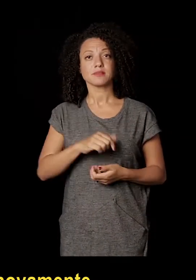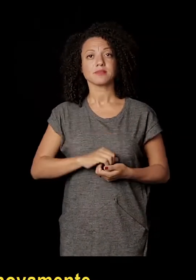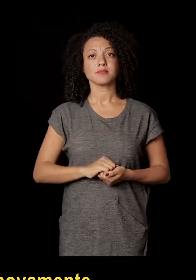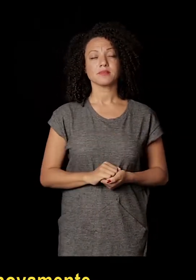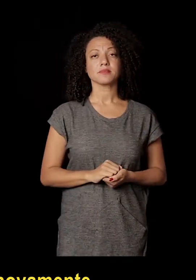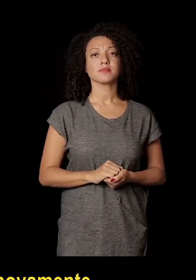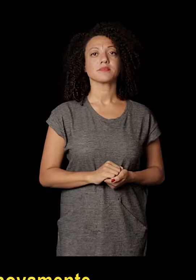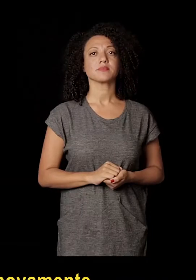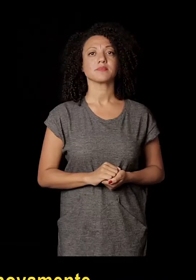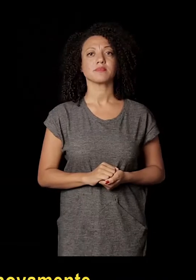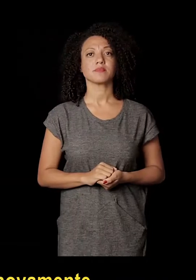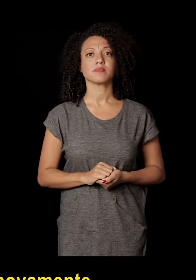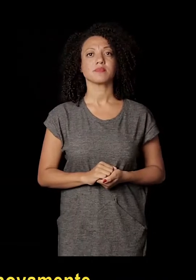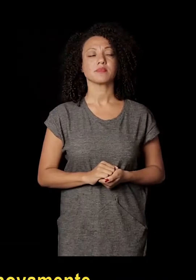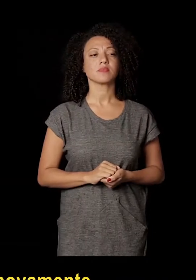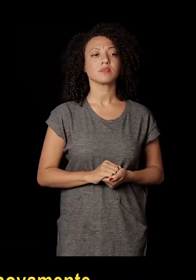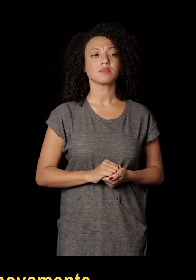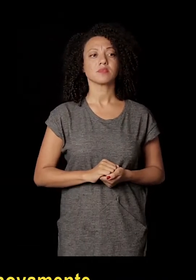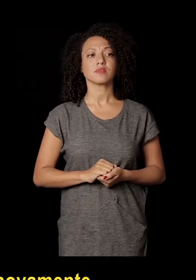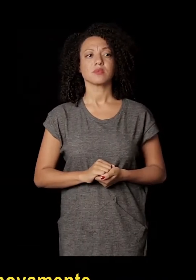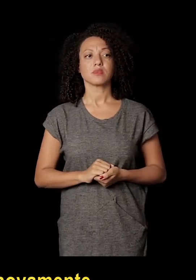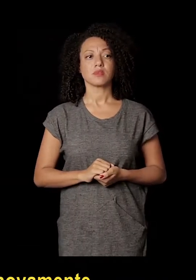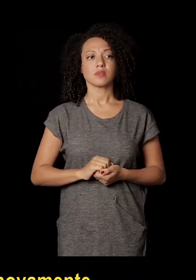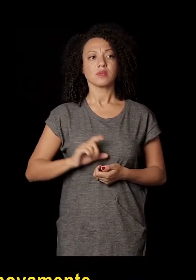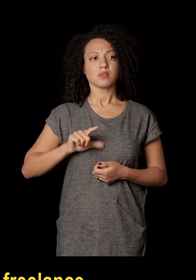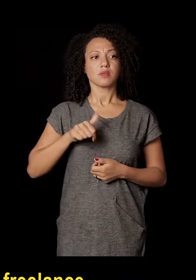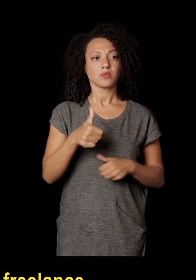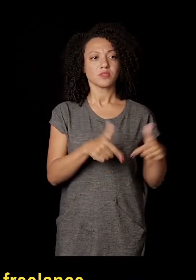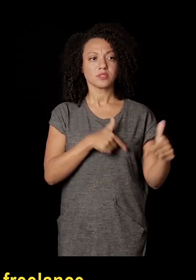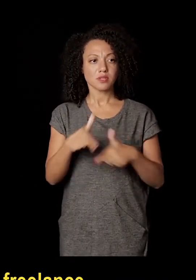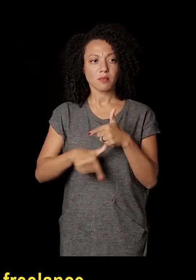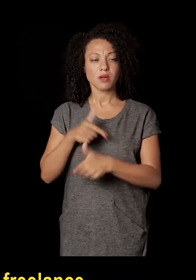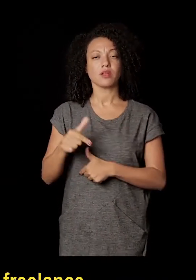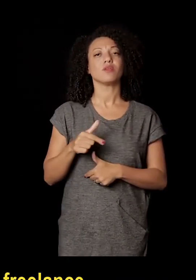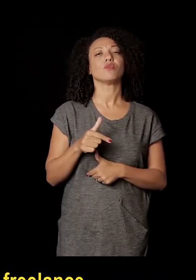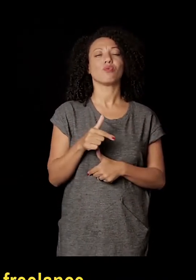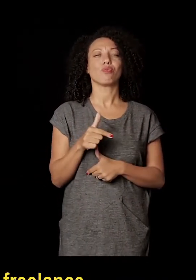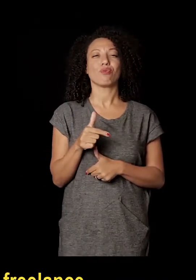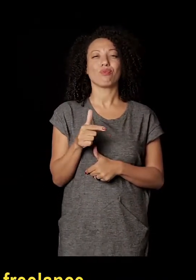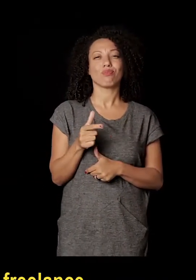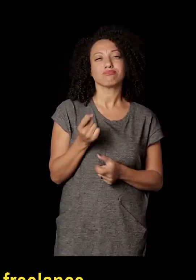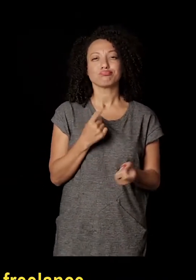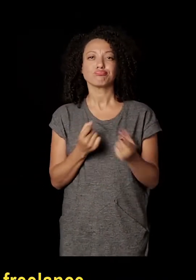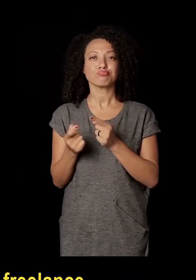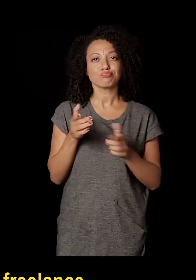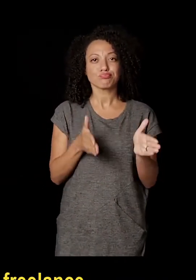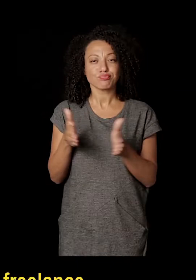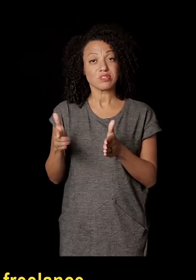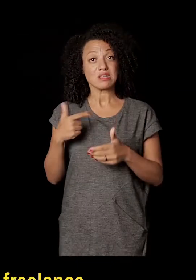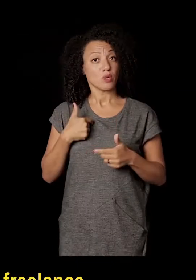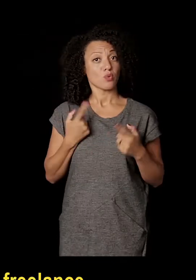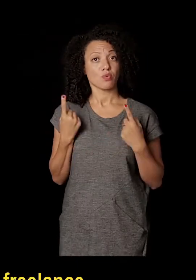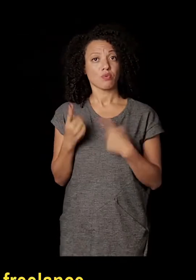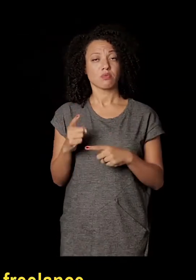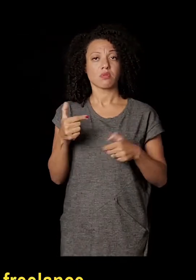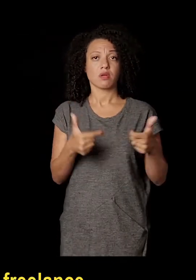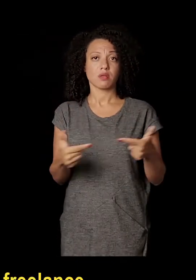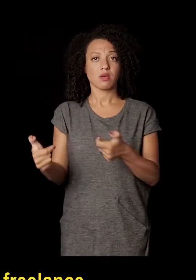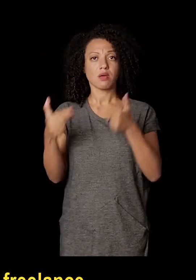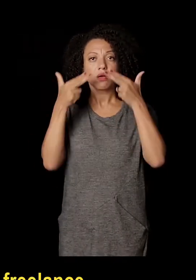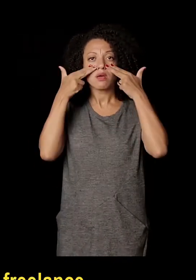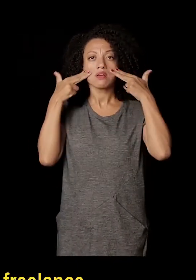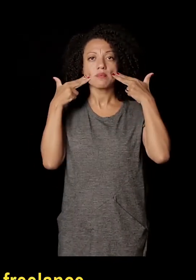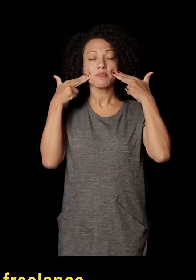And then we began to freelance again. Fred, I was teaching and I was freelancing, and I had always been